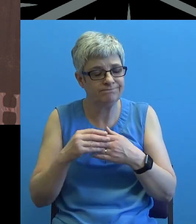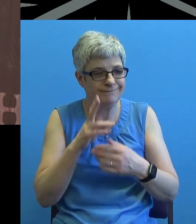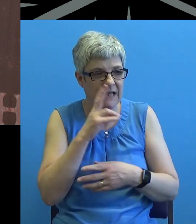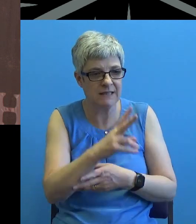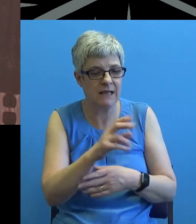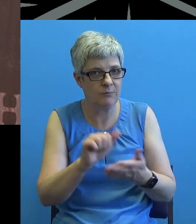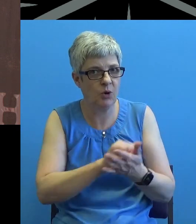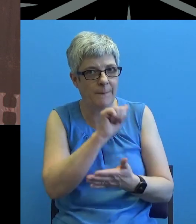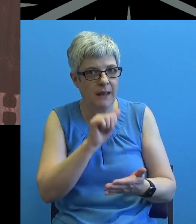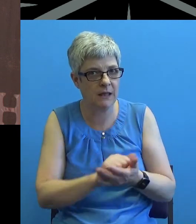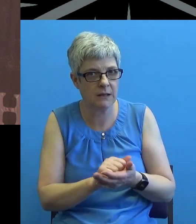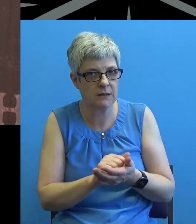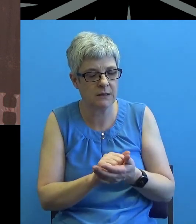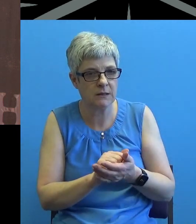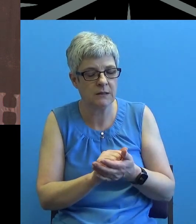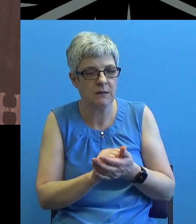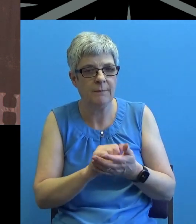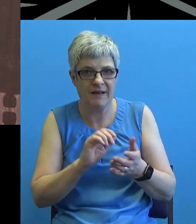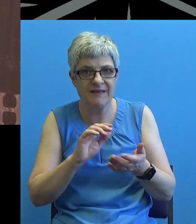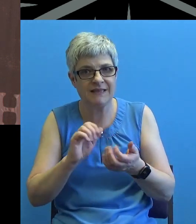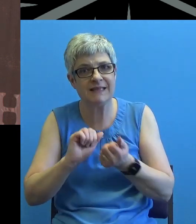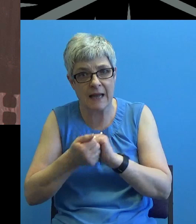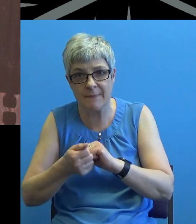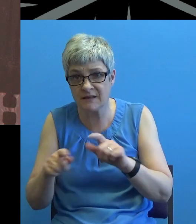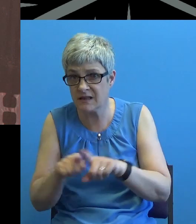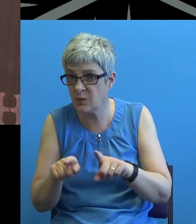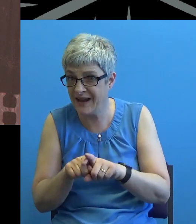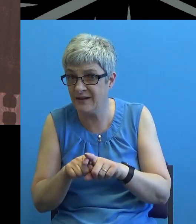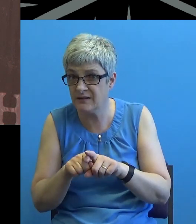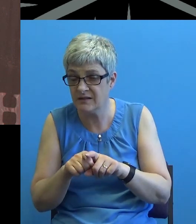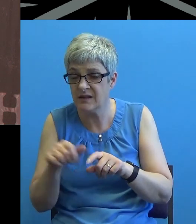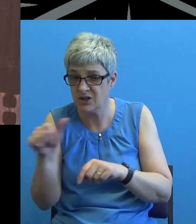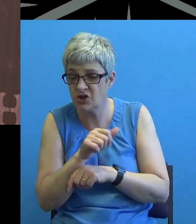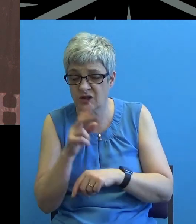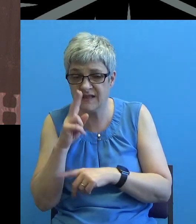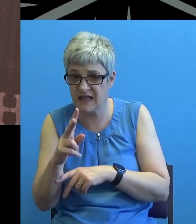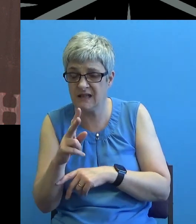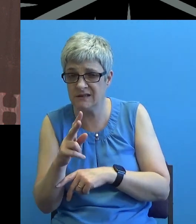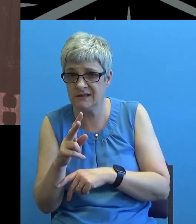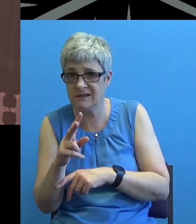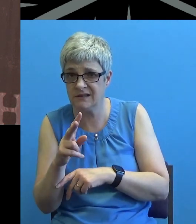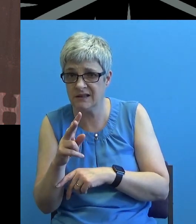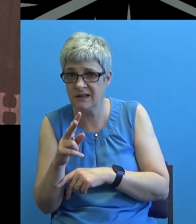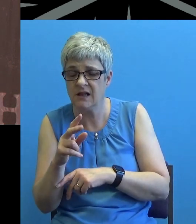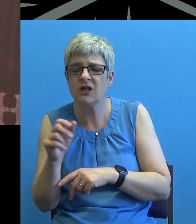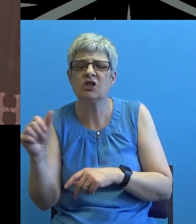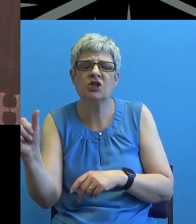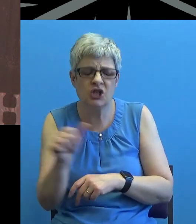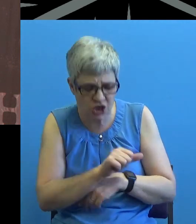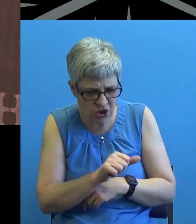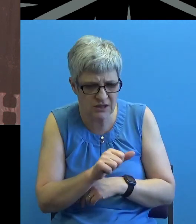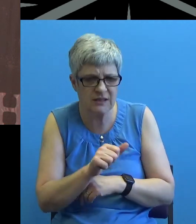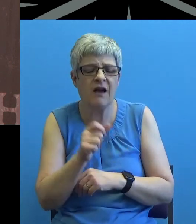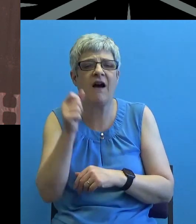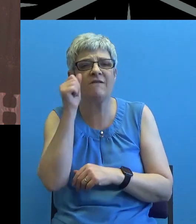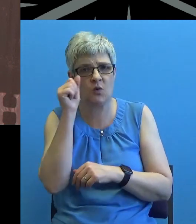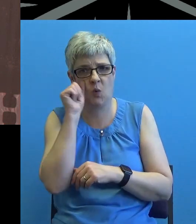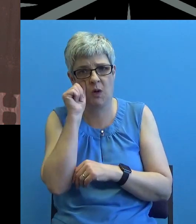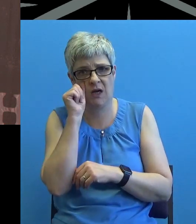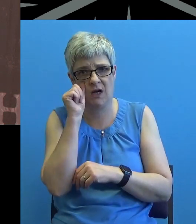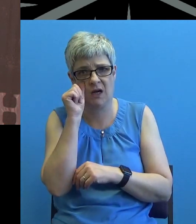All of them, the disciples and the multitude, should have seen this, surely. They should have